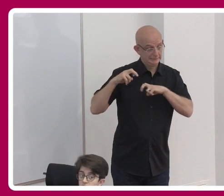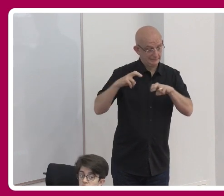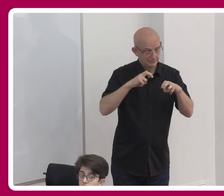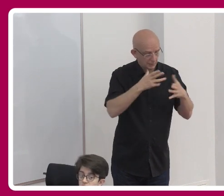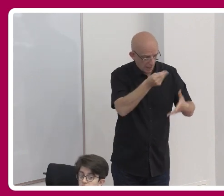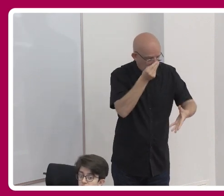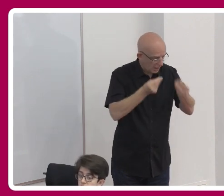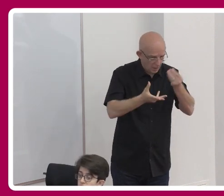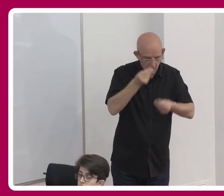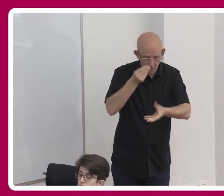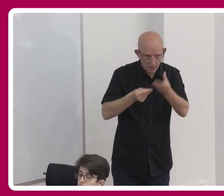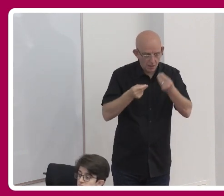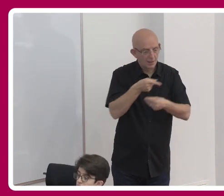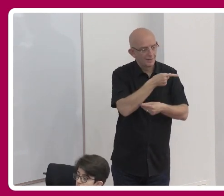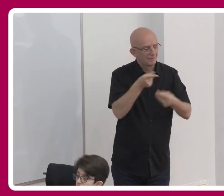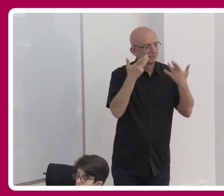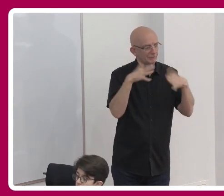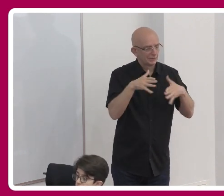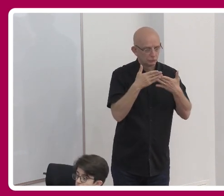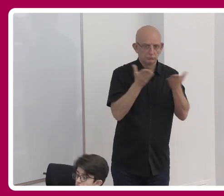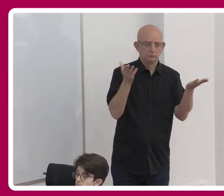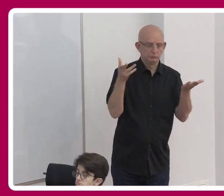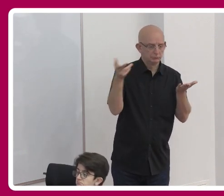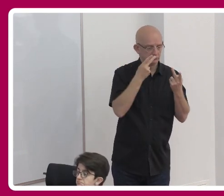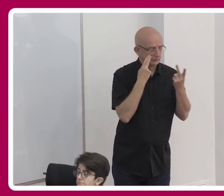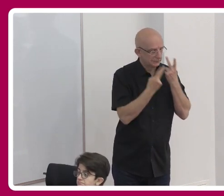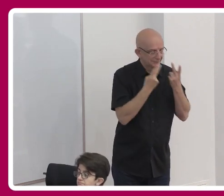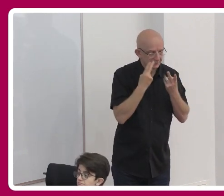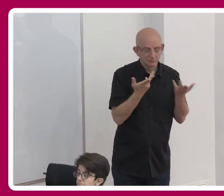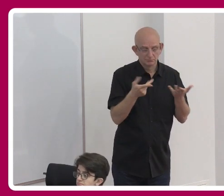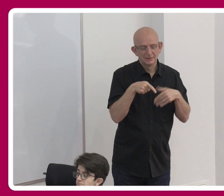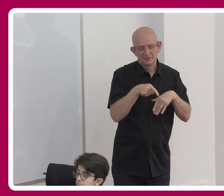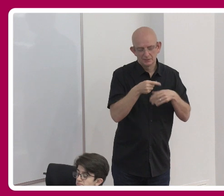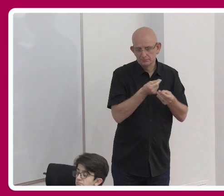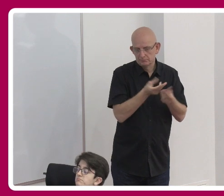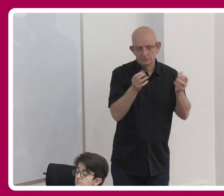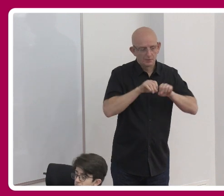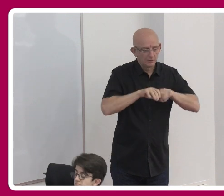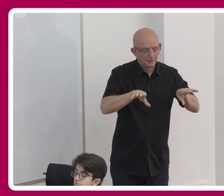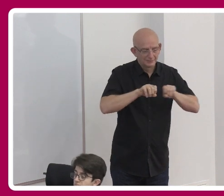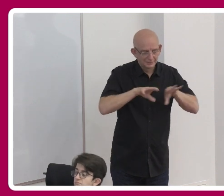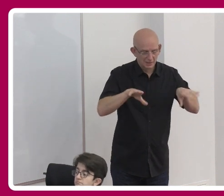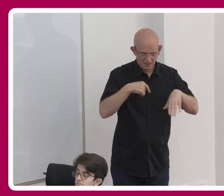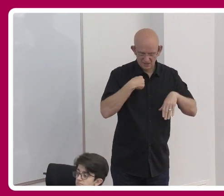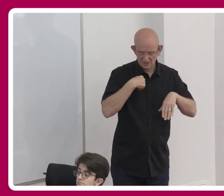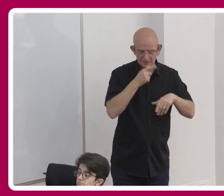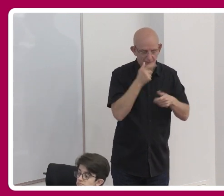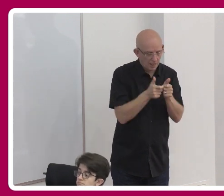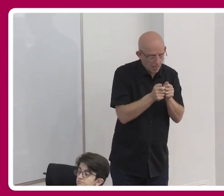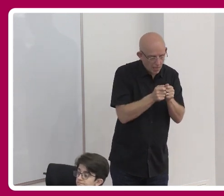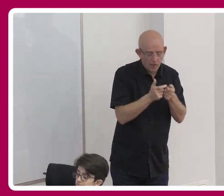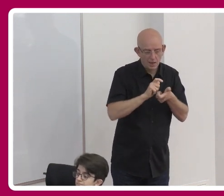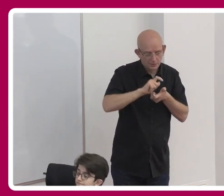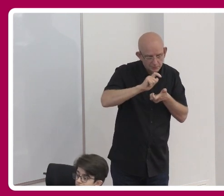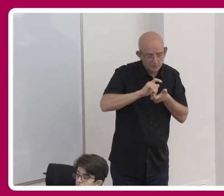as I mentioned. Once we have the report, it will be picked up by national media, by international